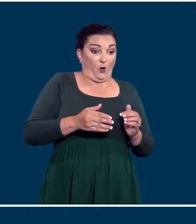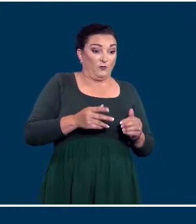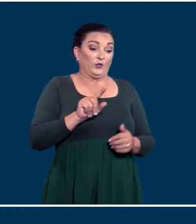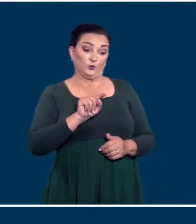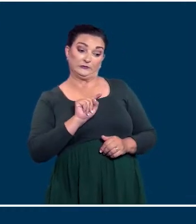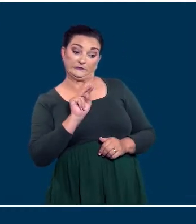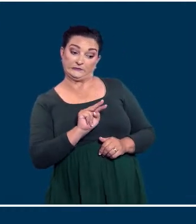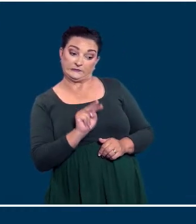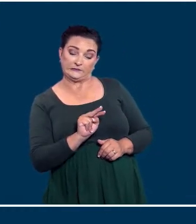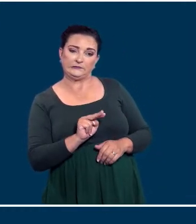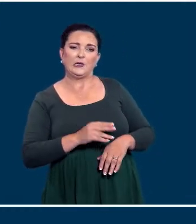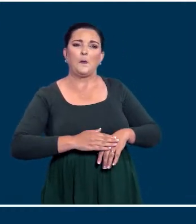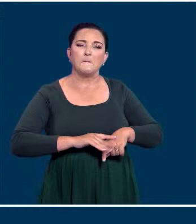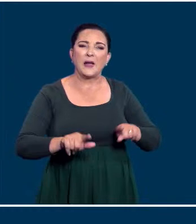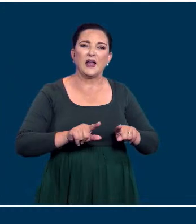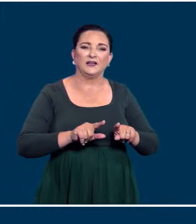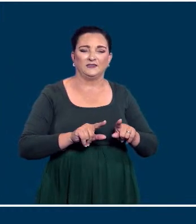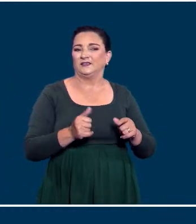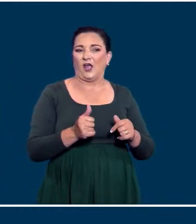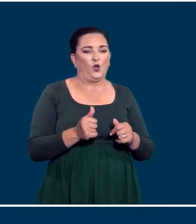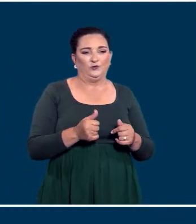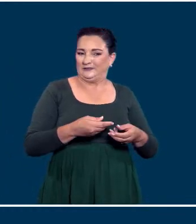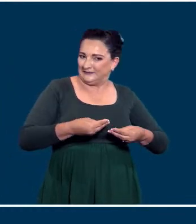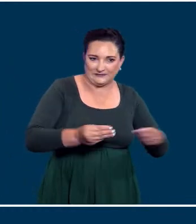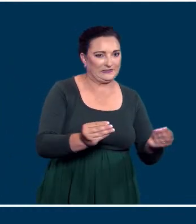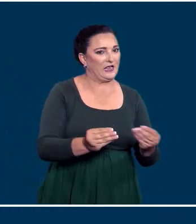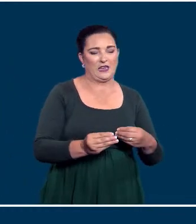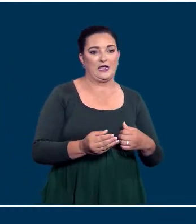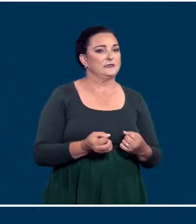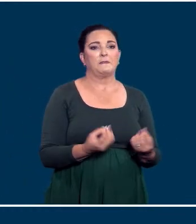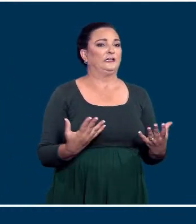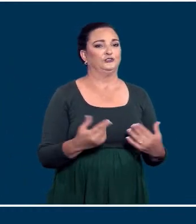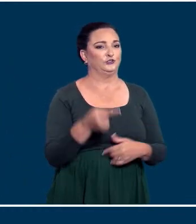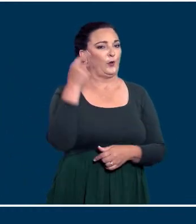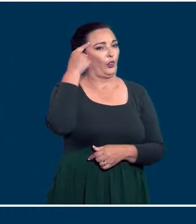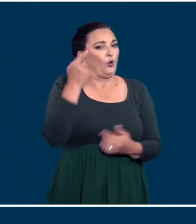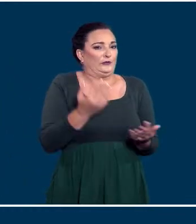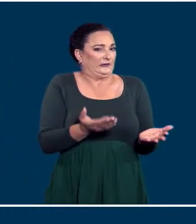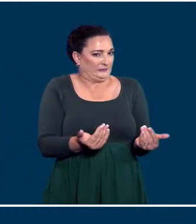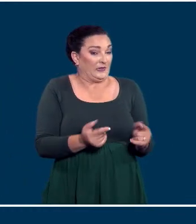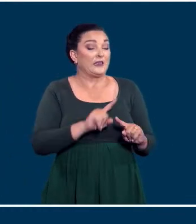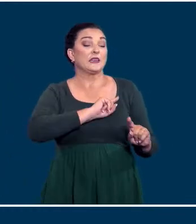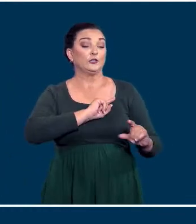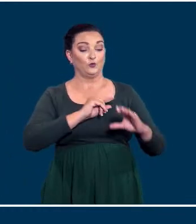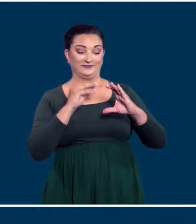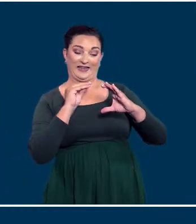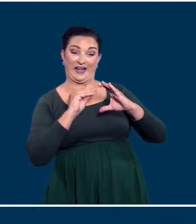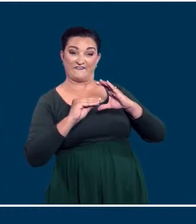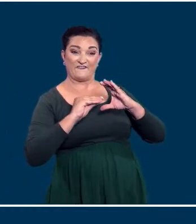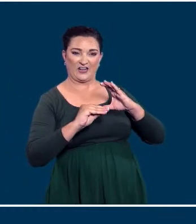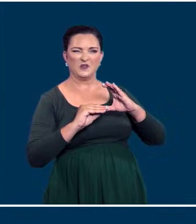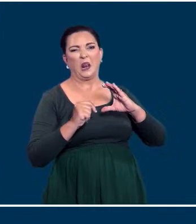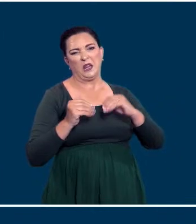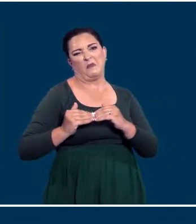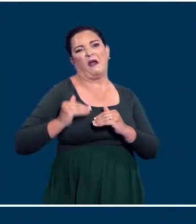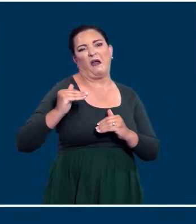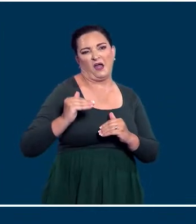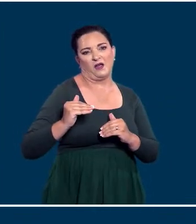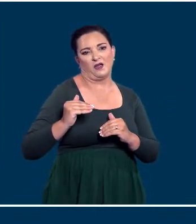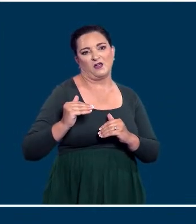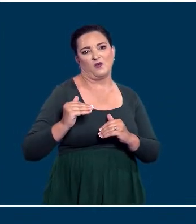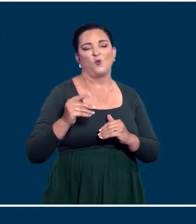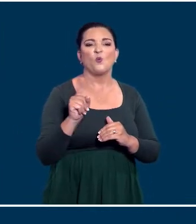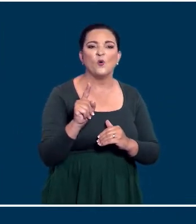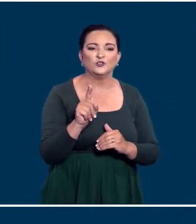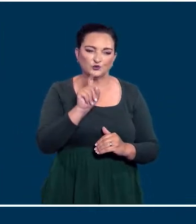not feed through as much into core goods. And so our inflation forecast was a bit higher than it should have been